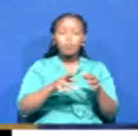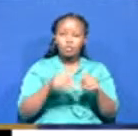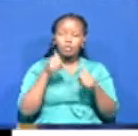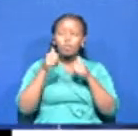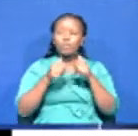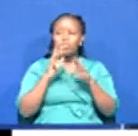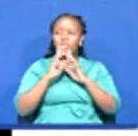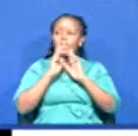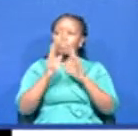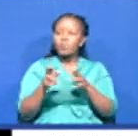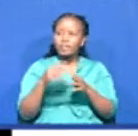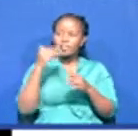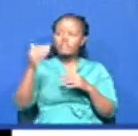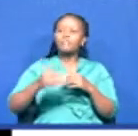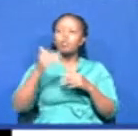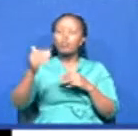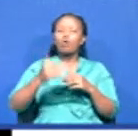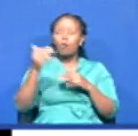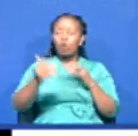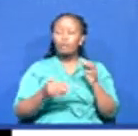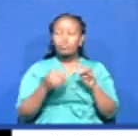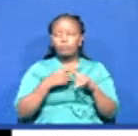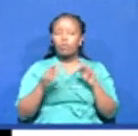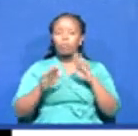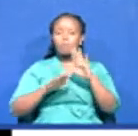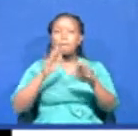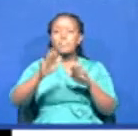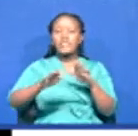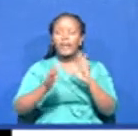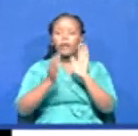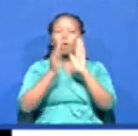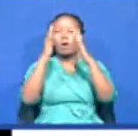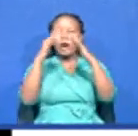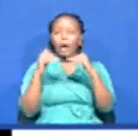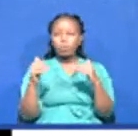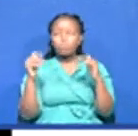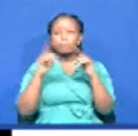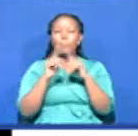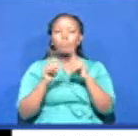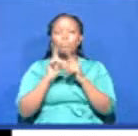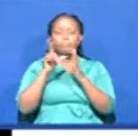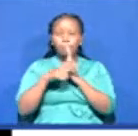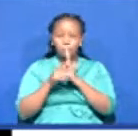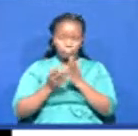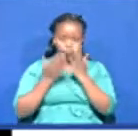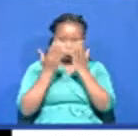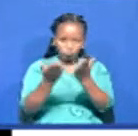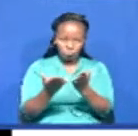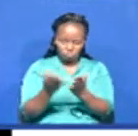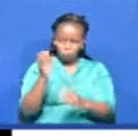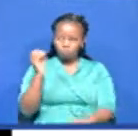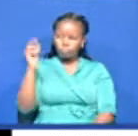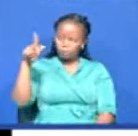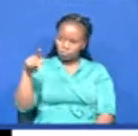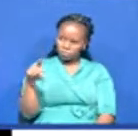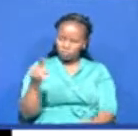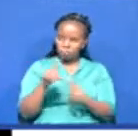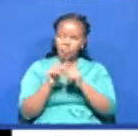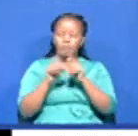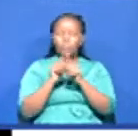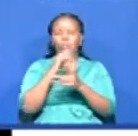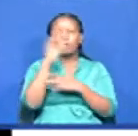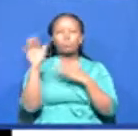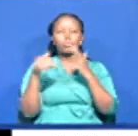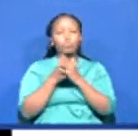our headquarters in Nyahouse, and it is forwarded to OP. And all the goods that